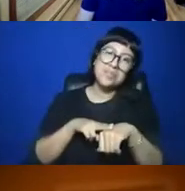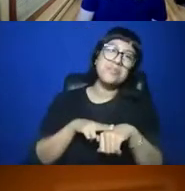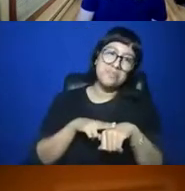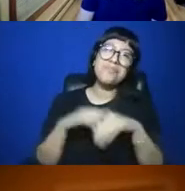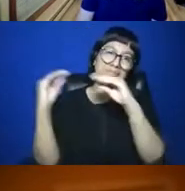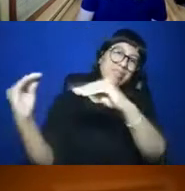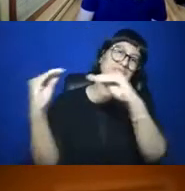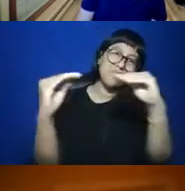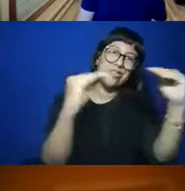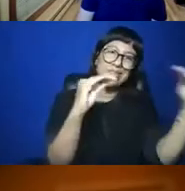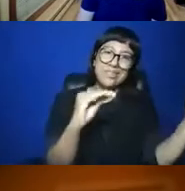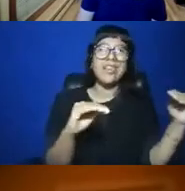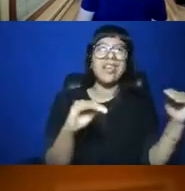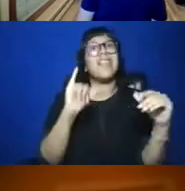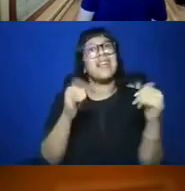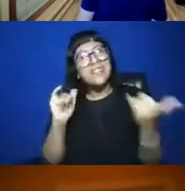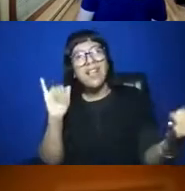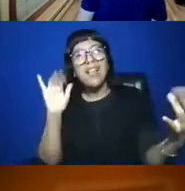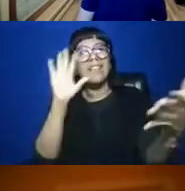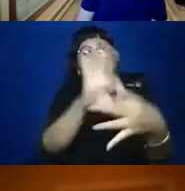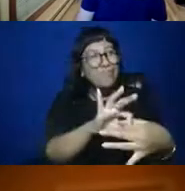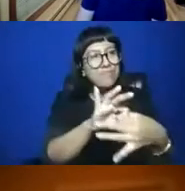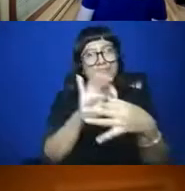of course, teaching is the reaching out to. So